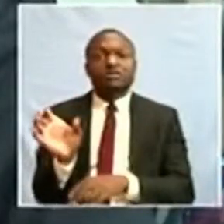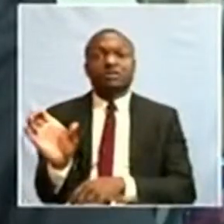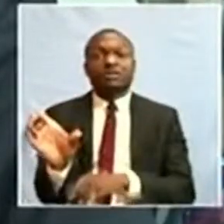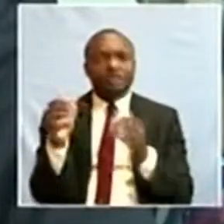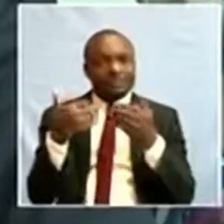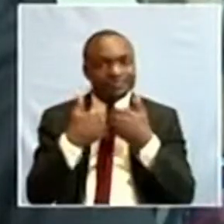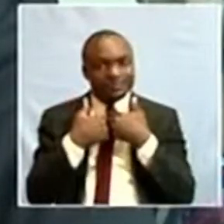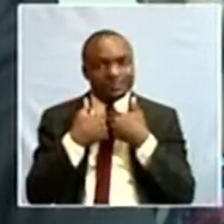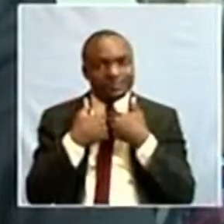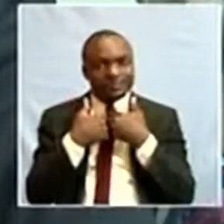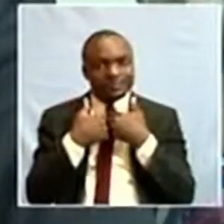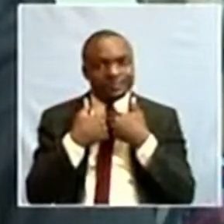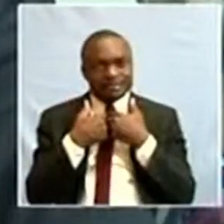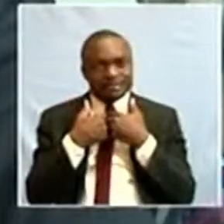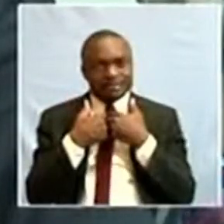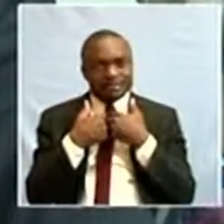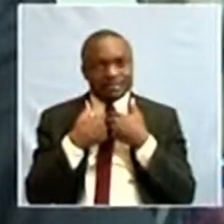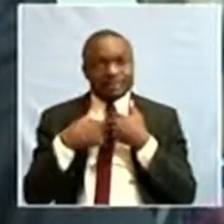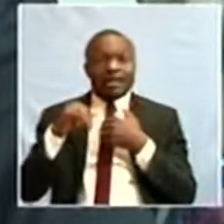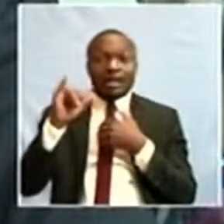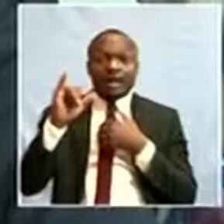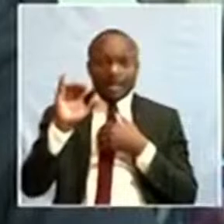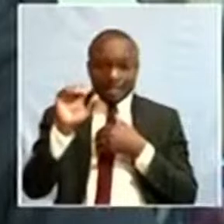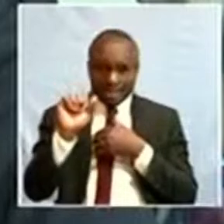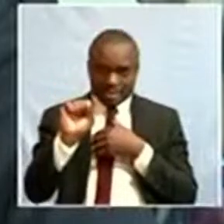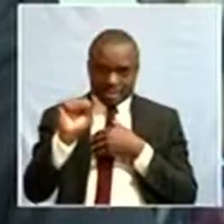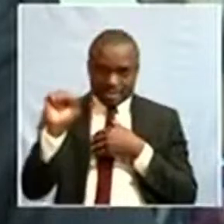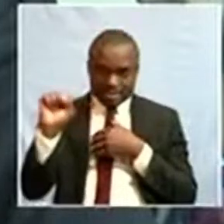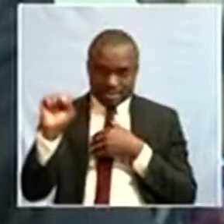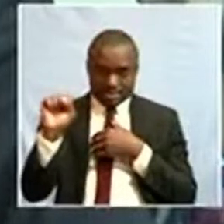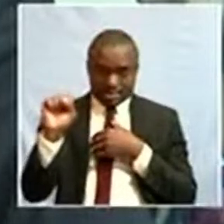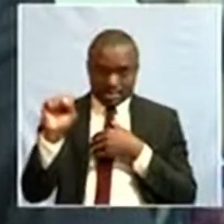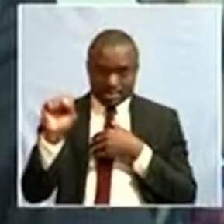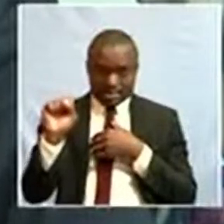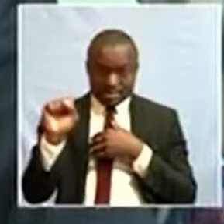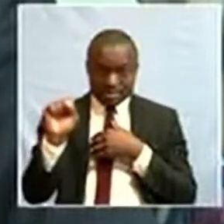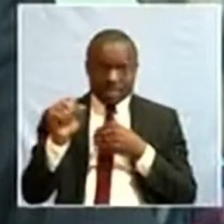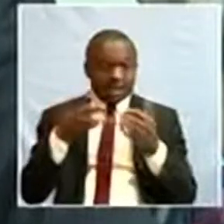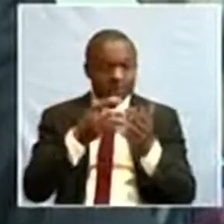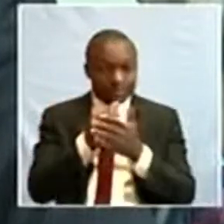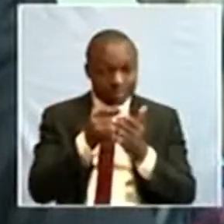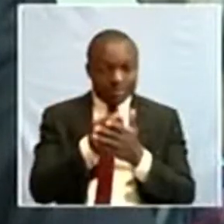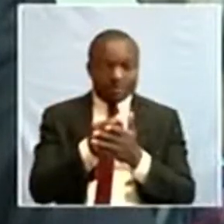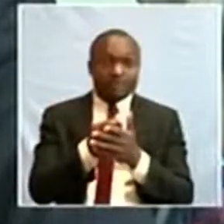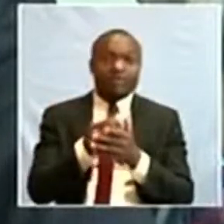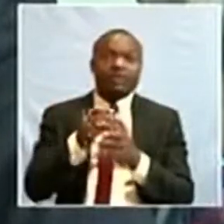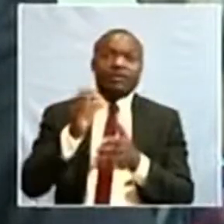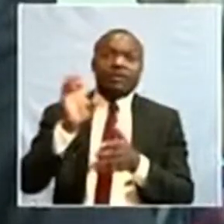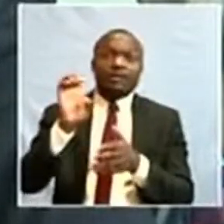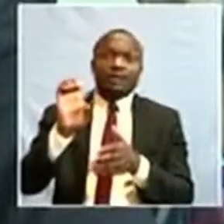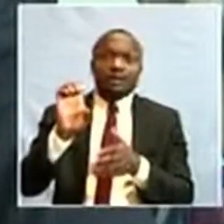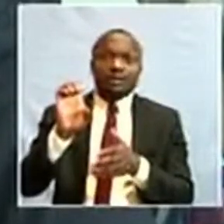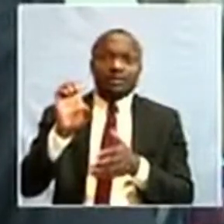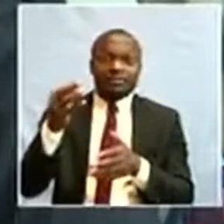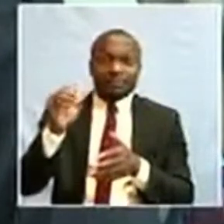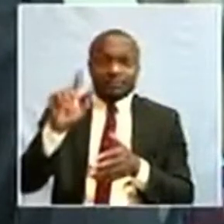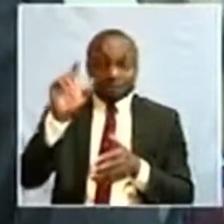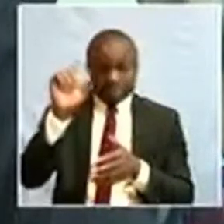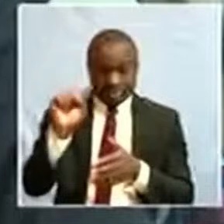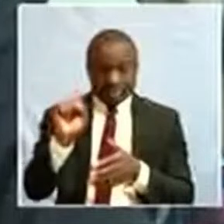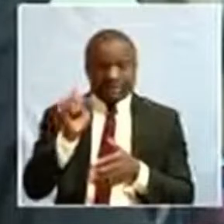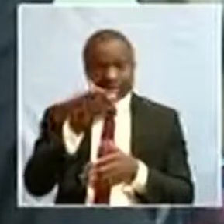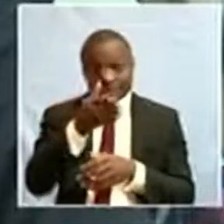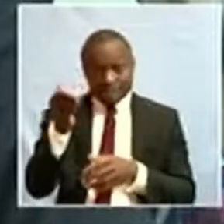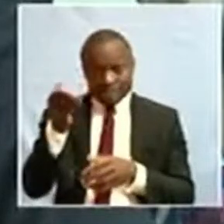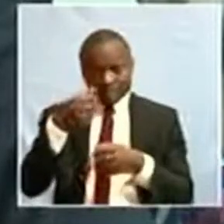have the ISS, as well as, for instance, from the accounting side, you have the IFRS. Those are set at